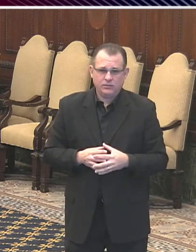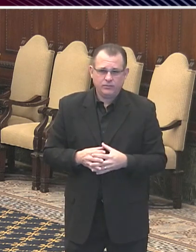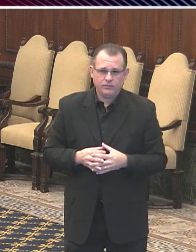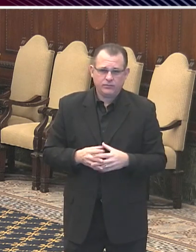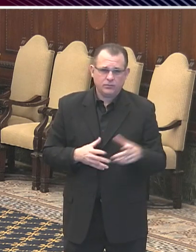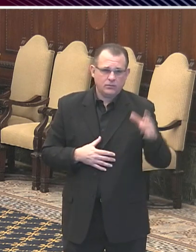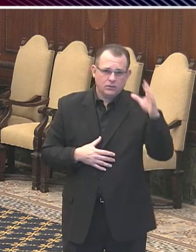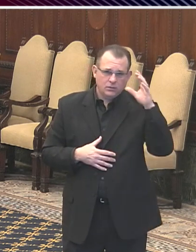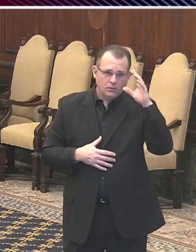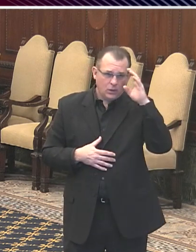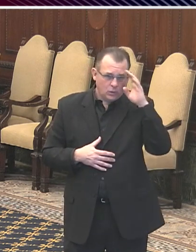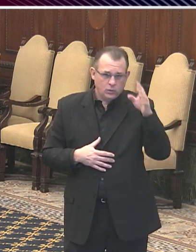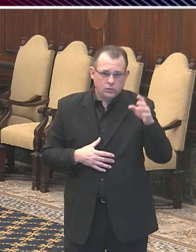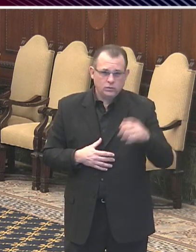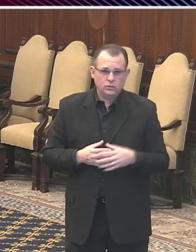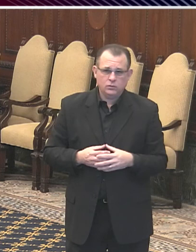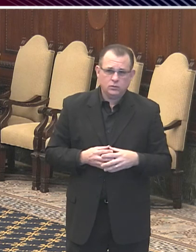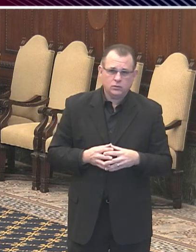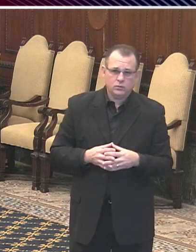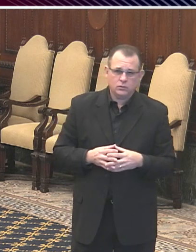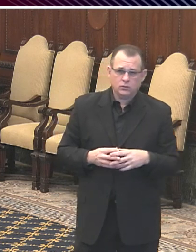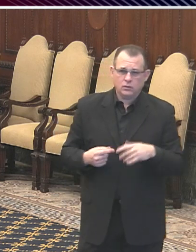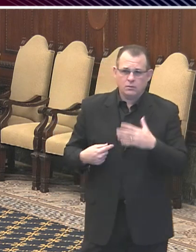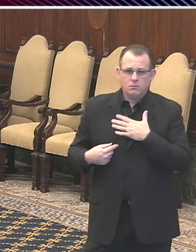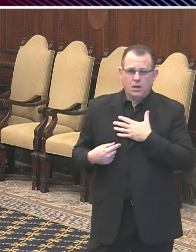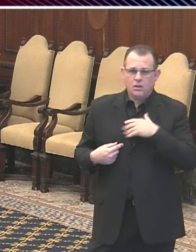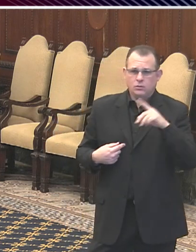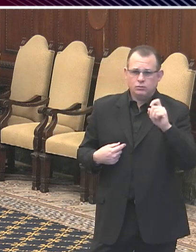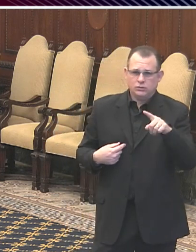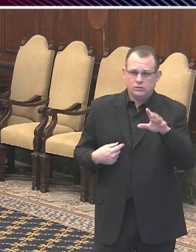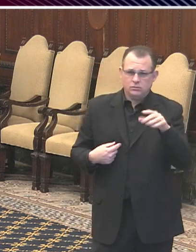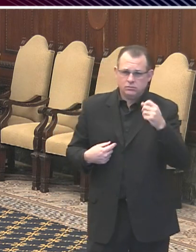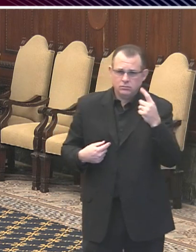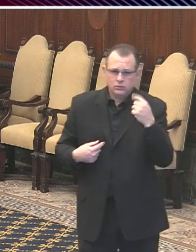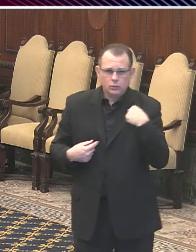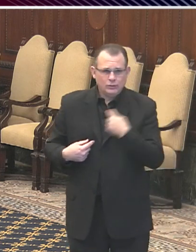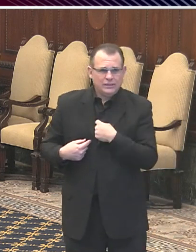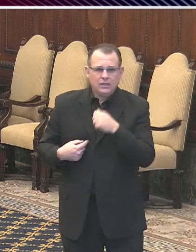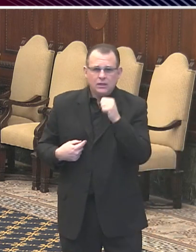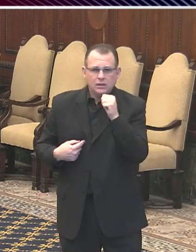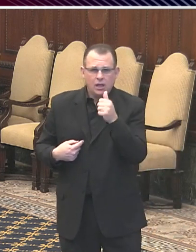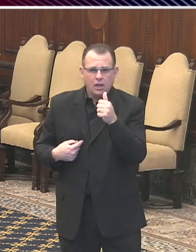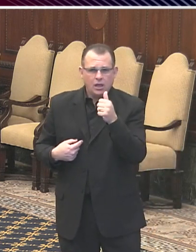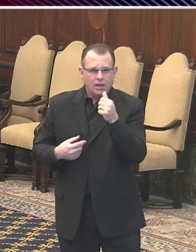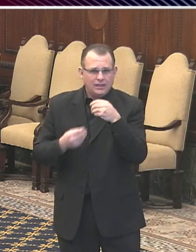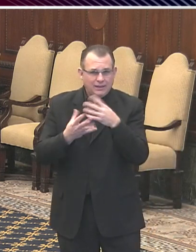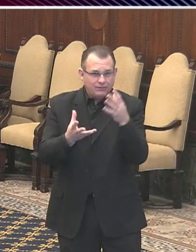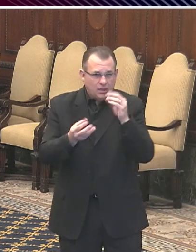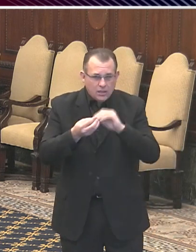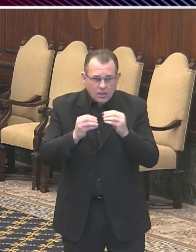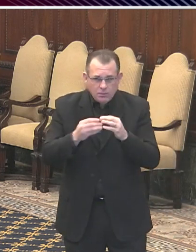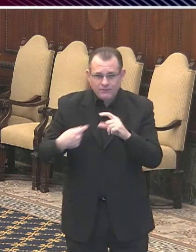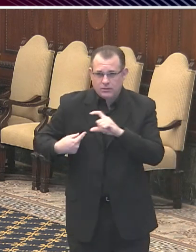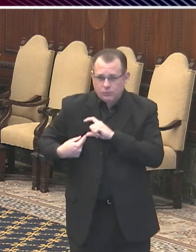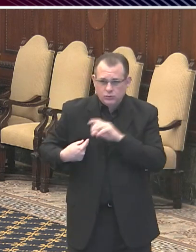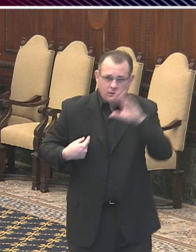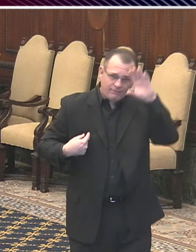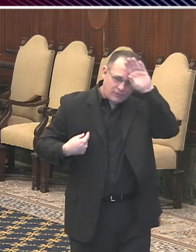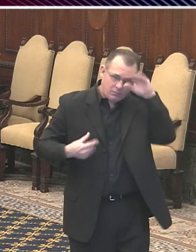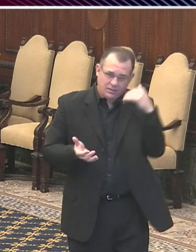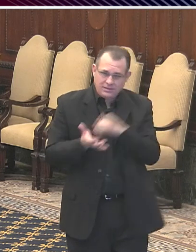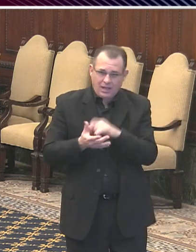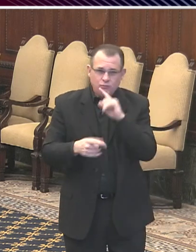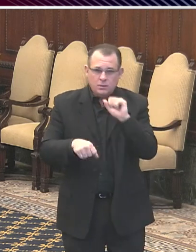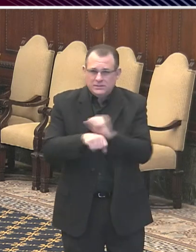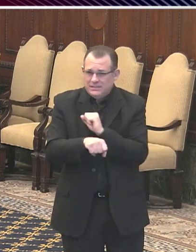Hello. My question is, since we're not giving the numbers of police and fire that are actually police